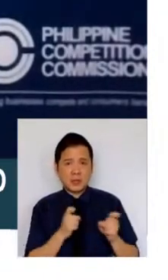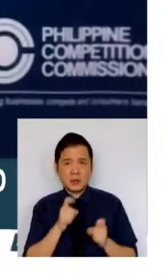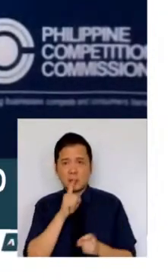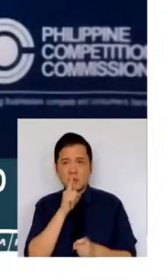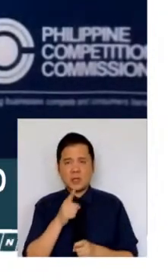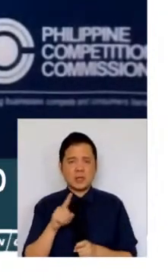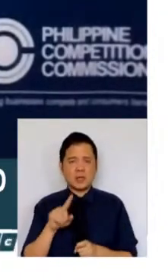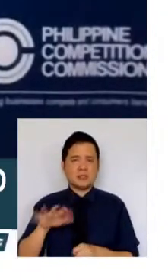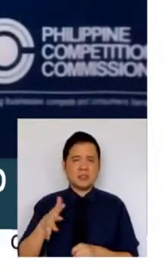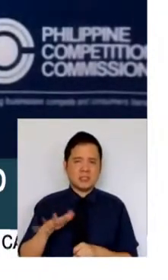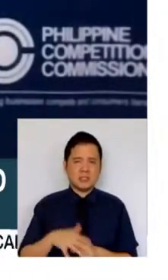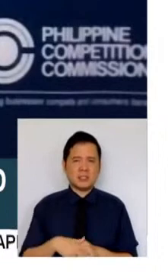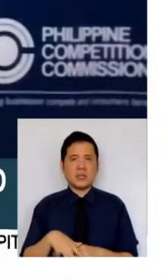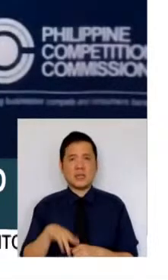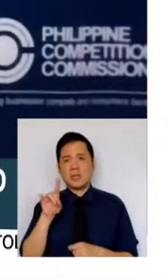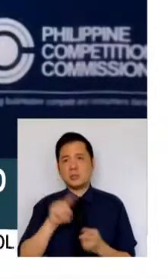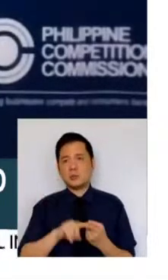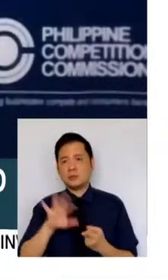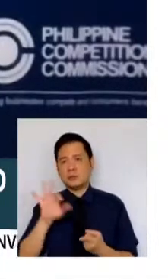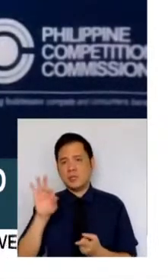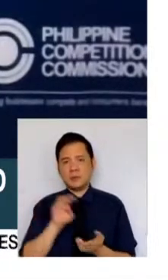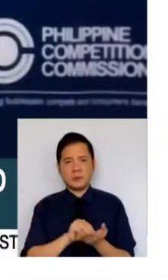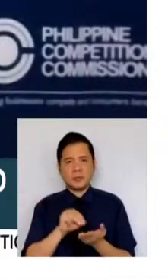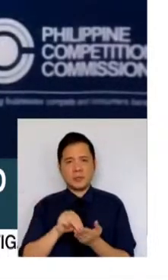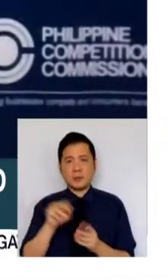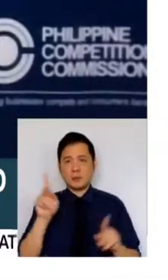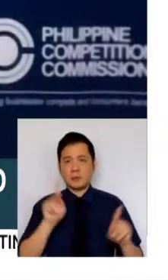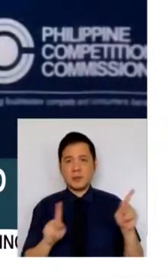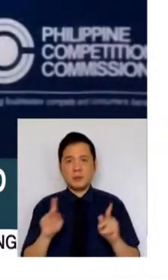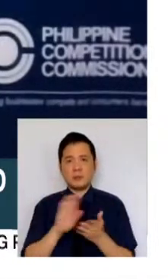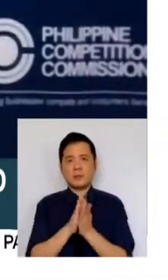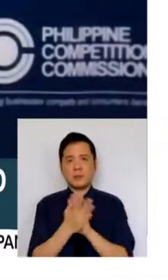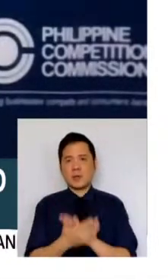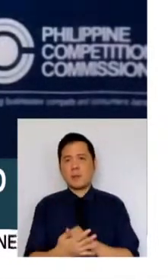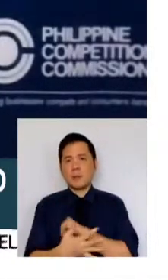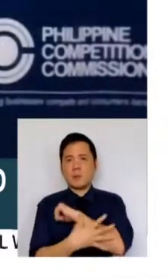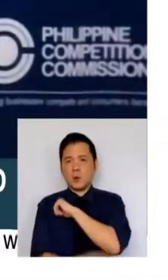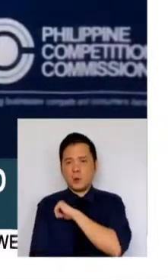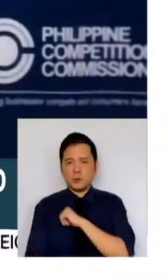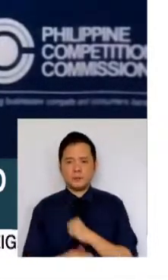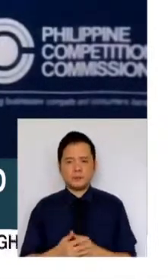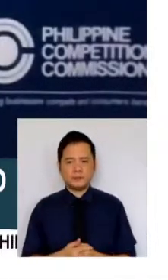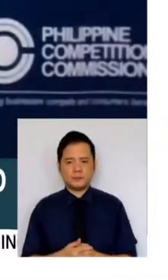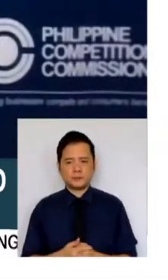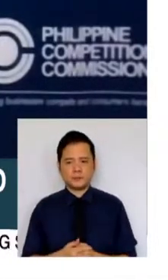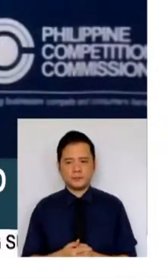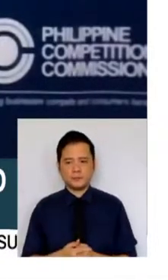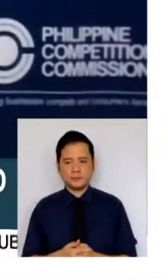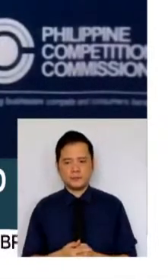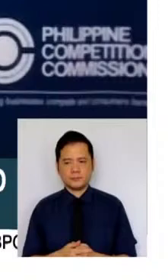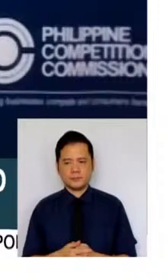another 8 to 9 million people are poor, and many would have